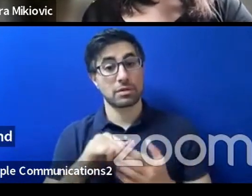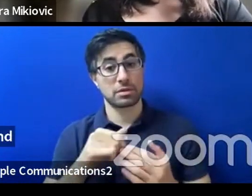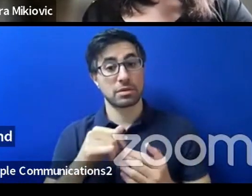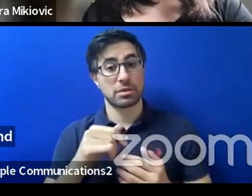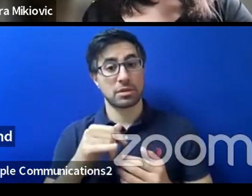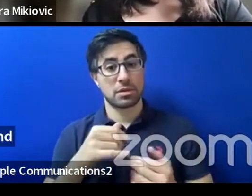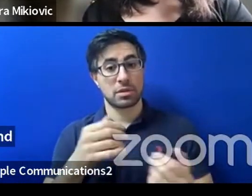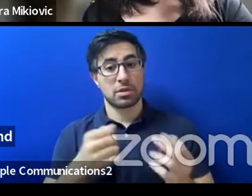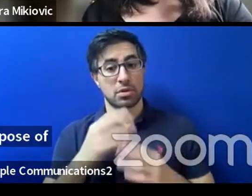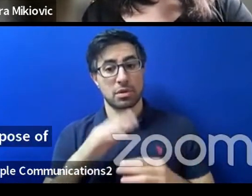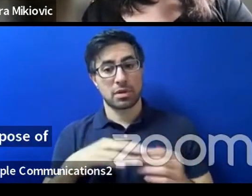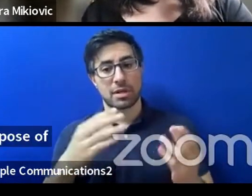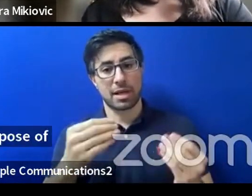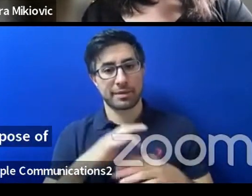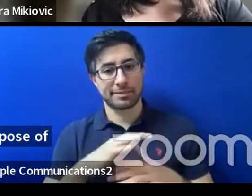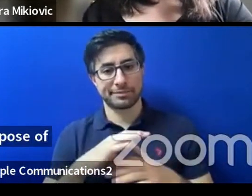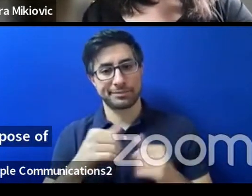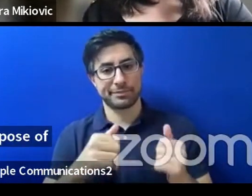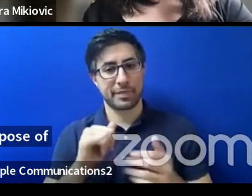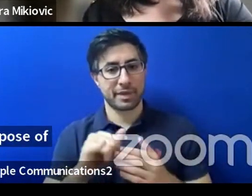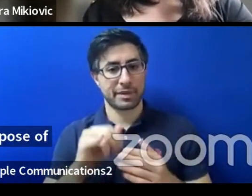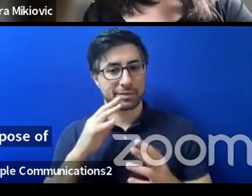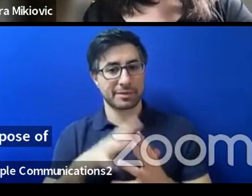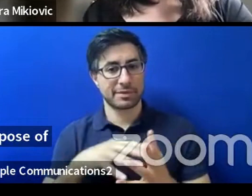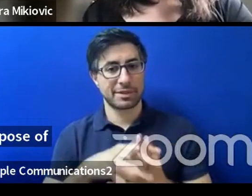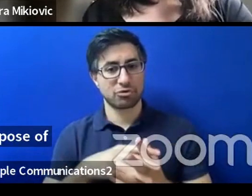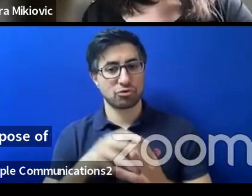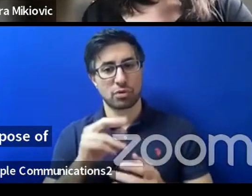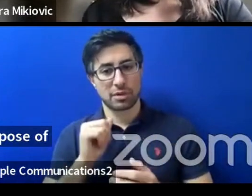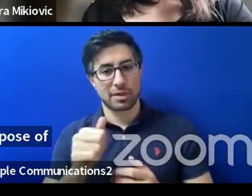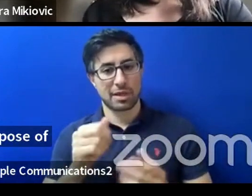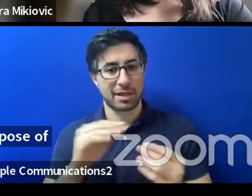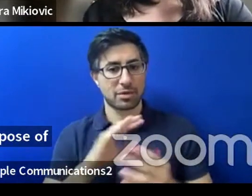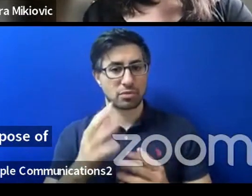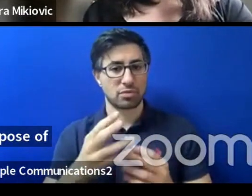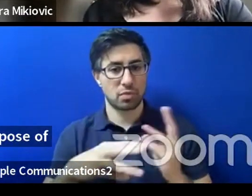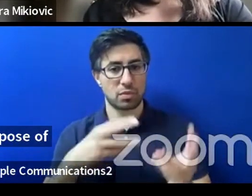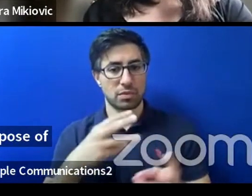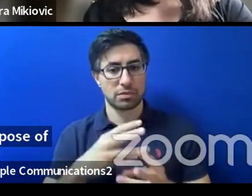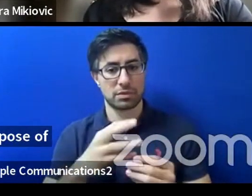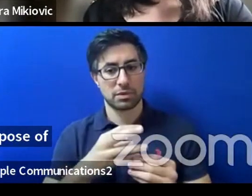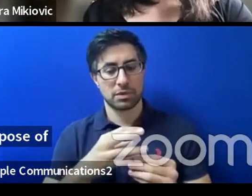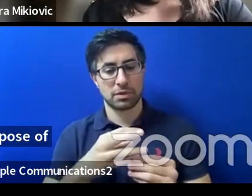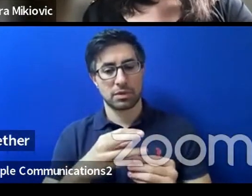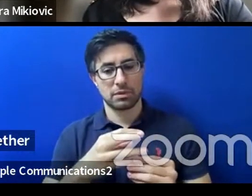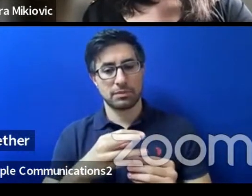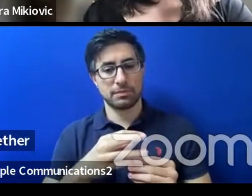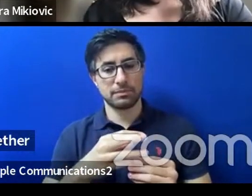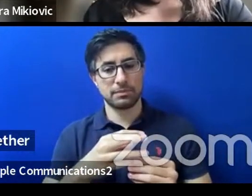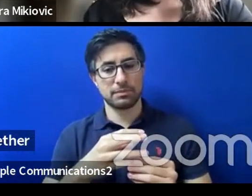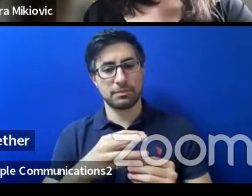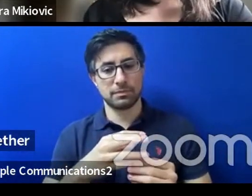all on this land, whether it's indigenous or non-indigenous lands all over the world, because they're the ones that